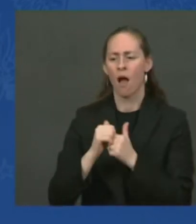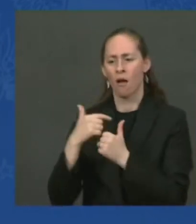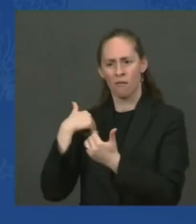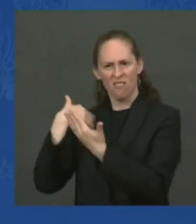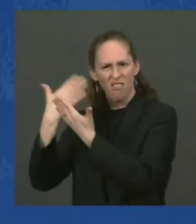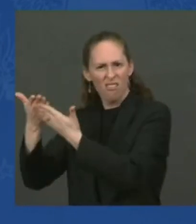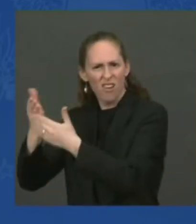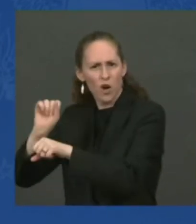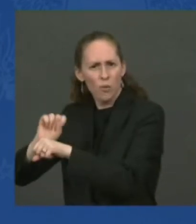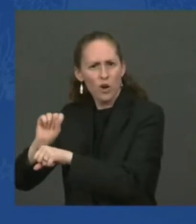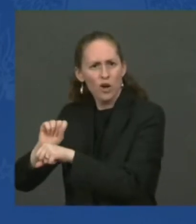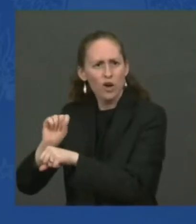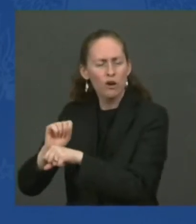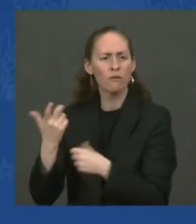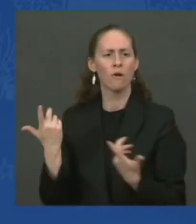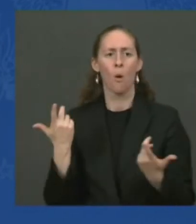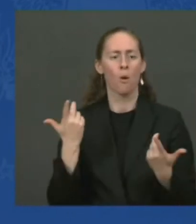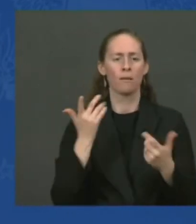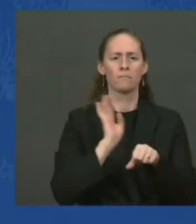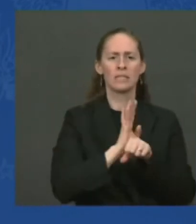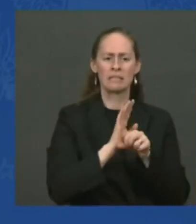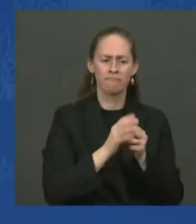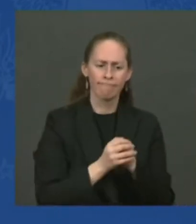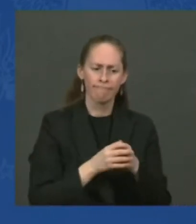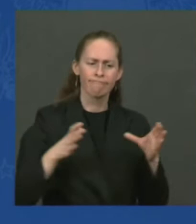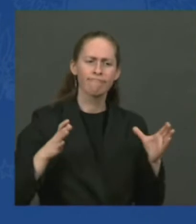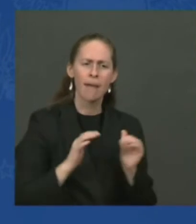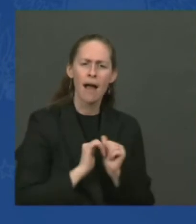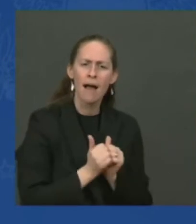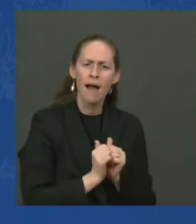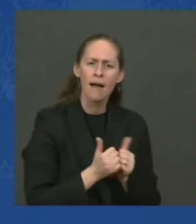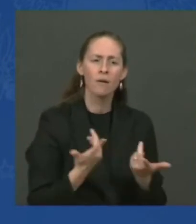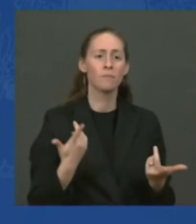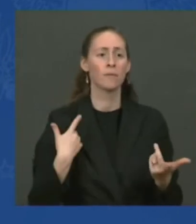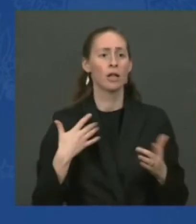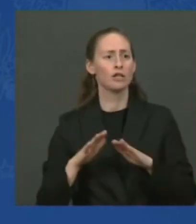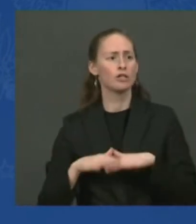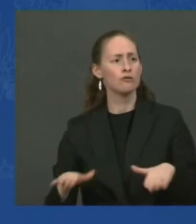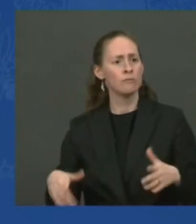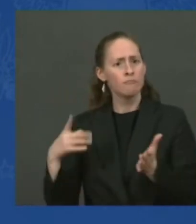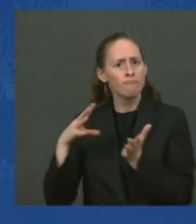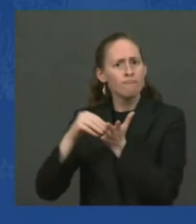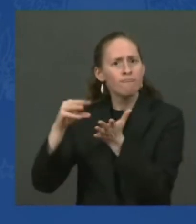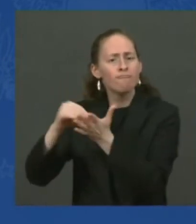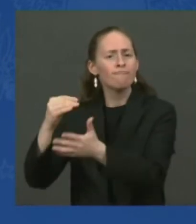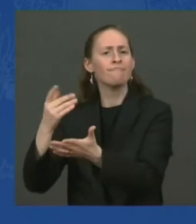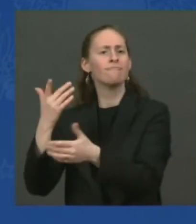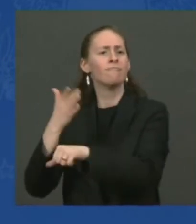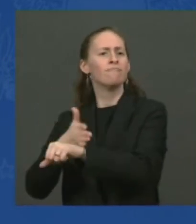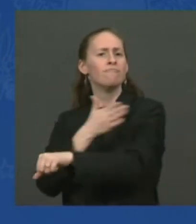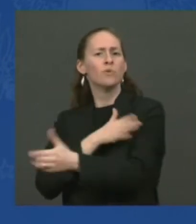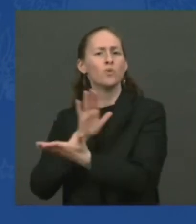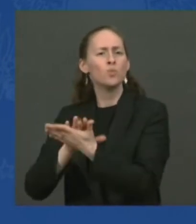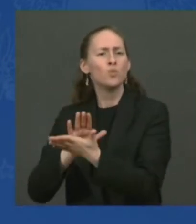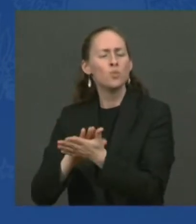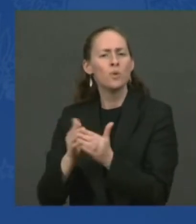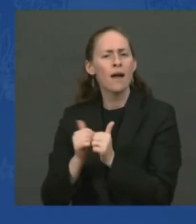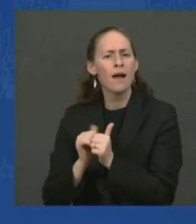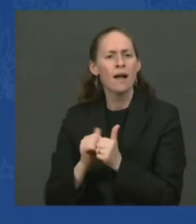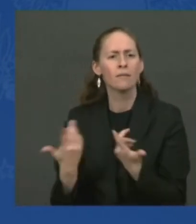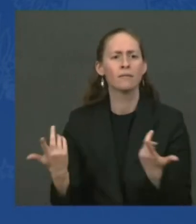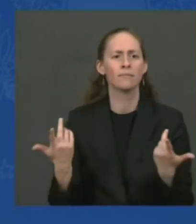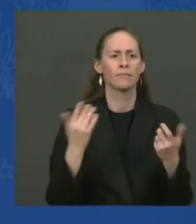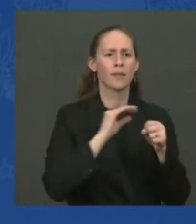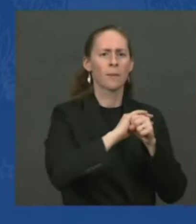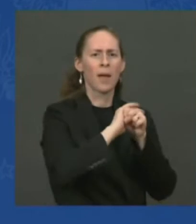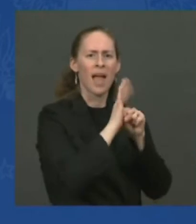our small business thrive and our child succeed in school? Or how do we emerge from this pandemic, not just with a little bit of